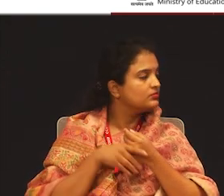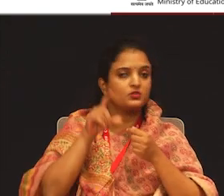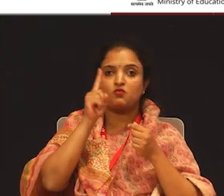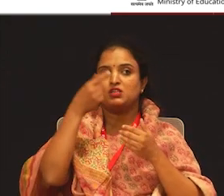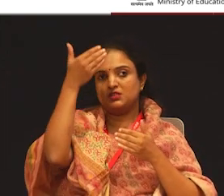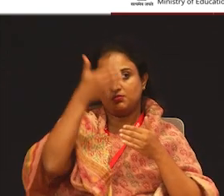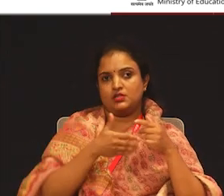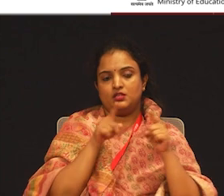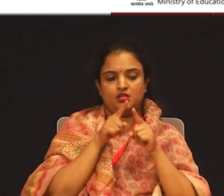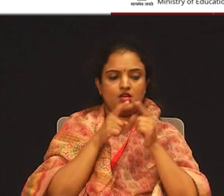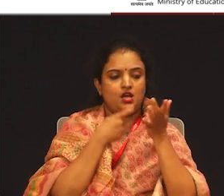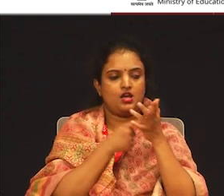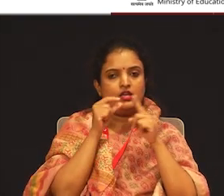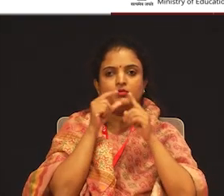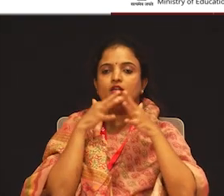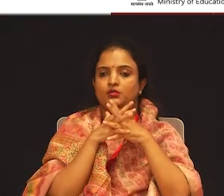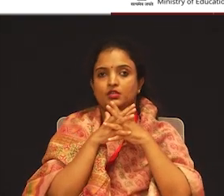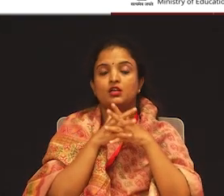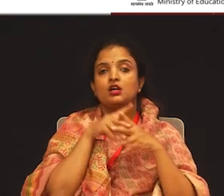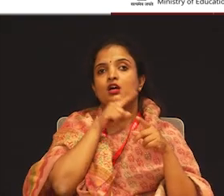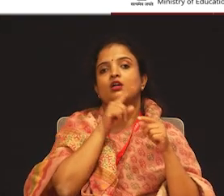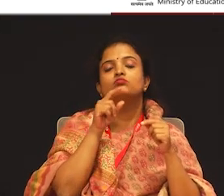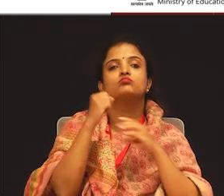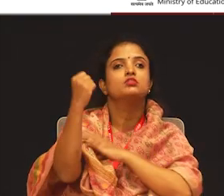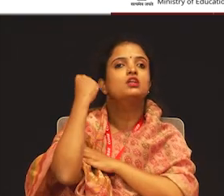Samagra Shiksha and Right to Education Act